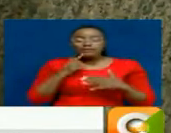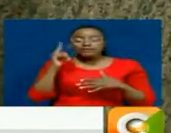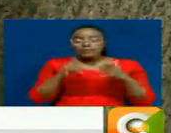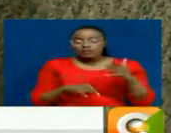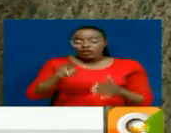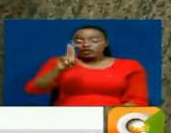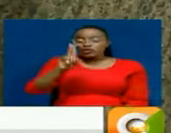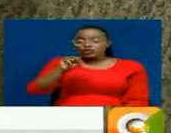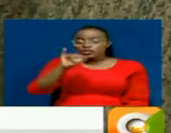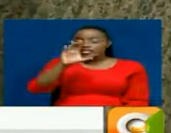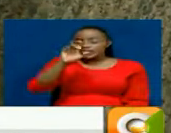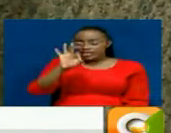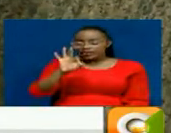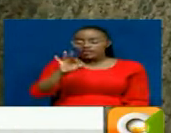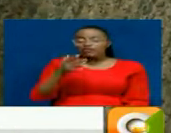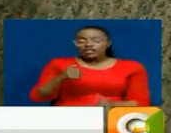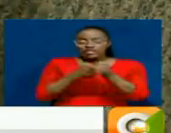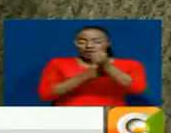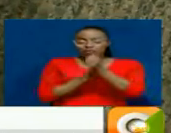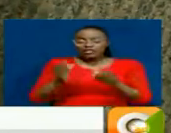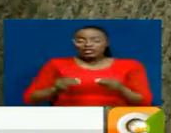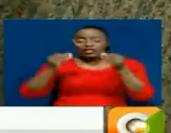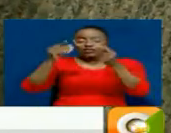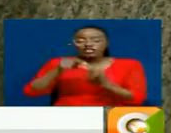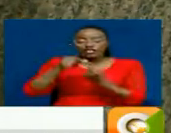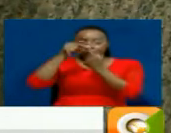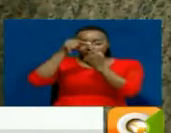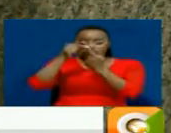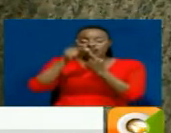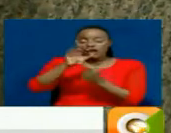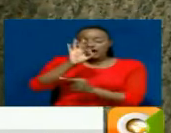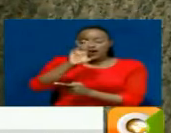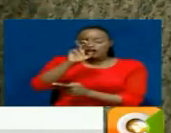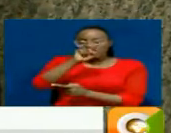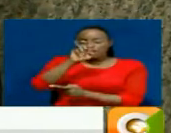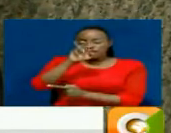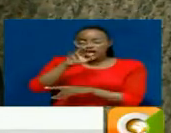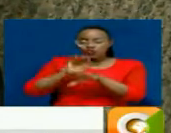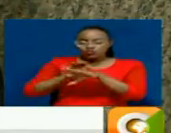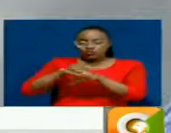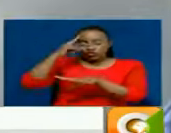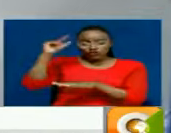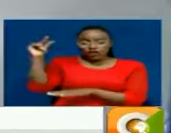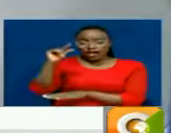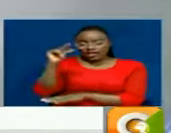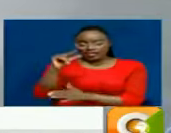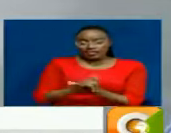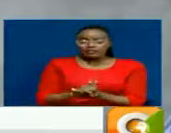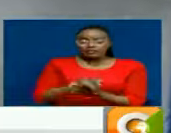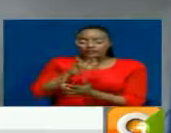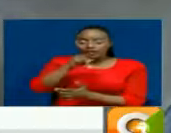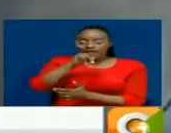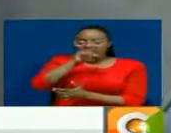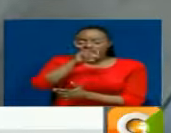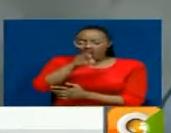that UNICEF is supporting the delivery of a specialized deep freezer suitable for Garissa. The Pfizer